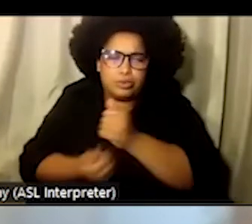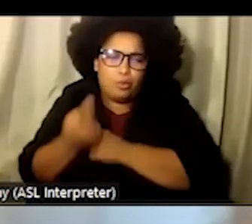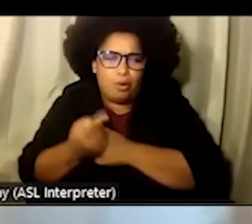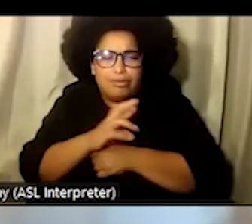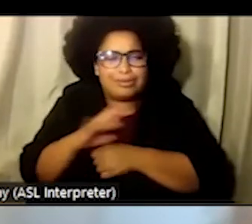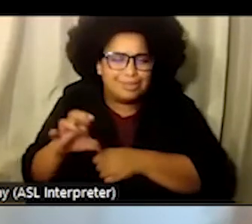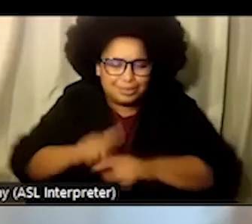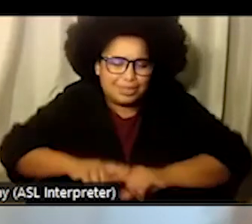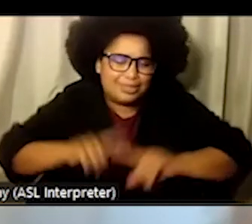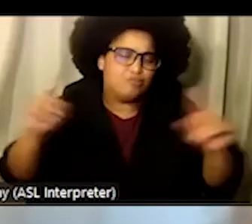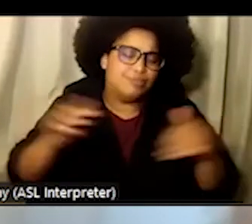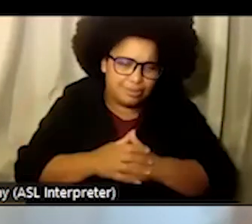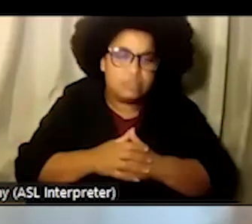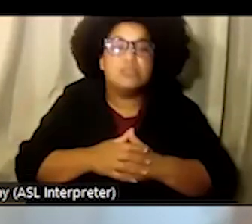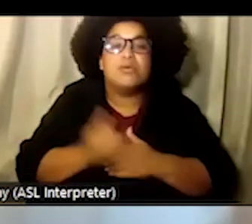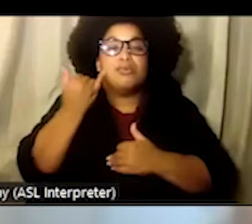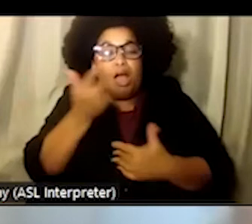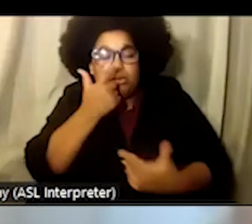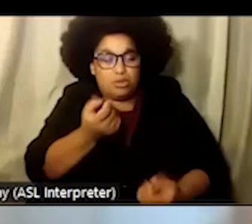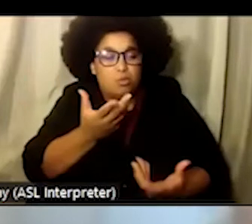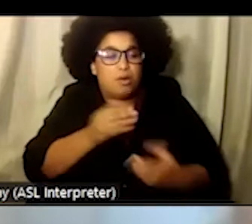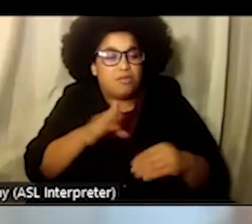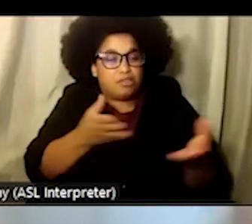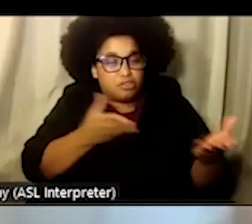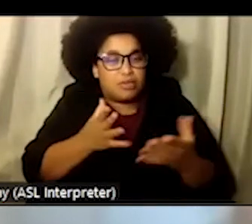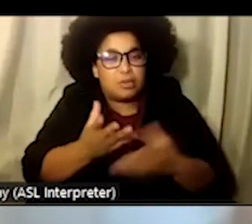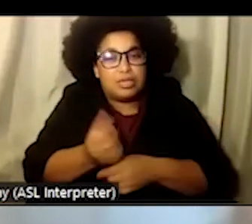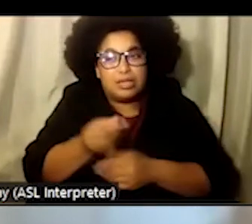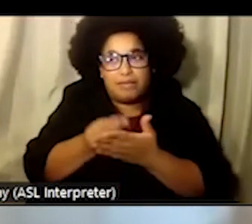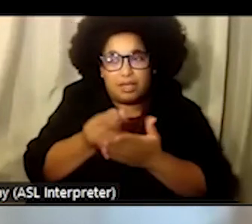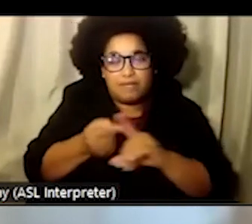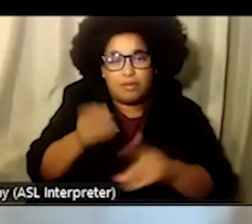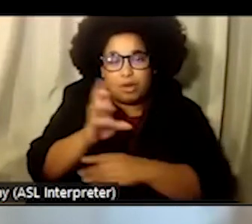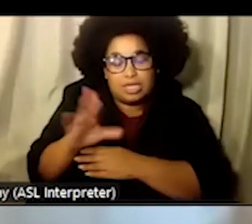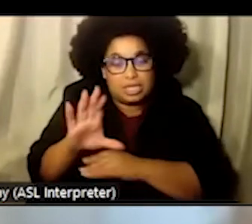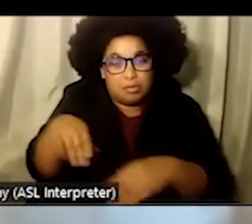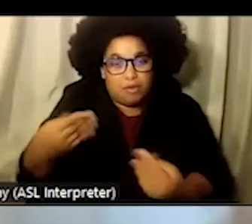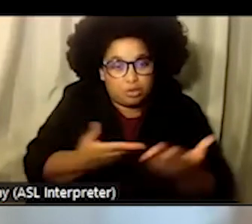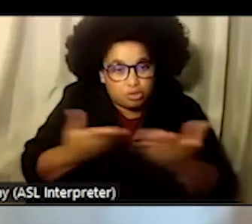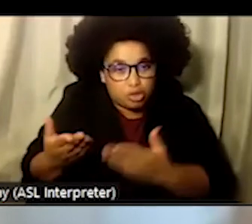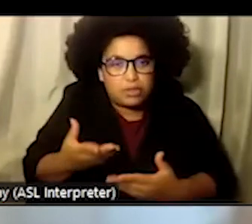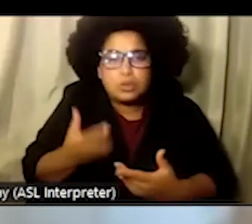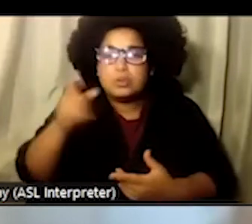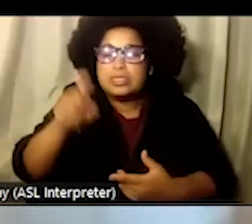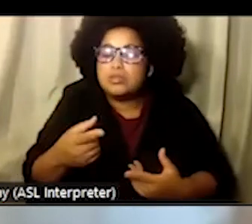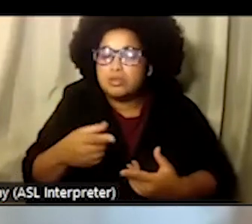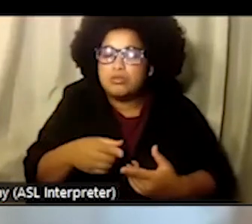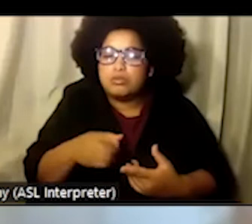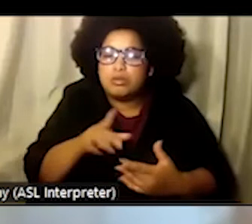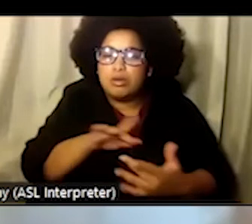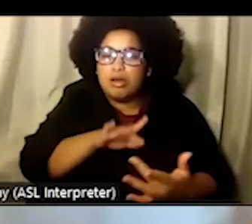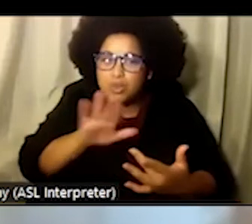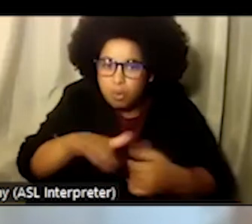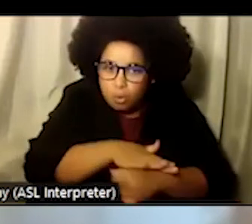in providing a social recreation service or getting funded by a regional center to provide that service, you really need to reach out to your